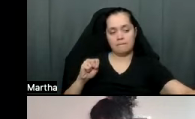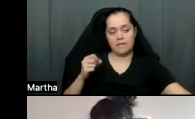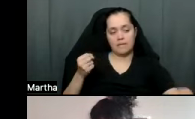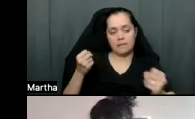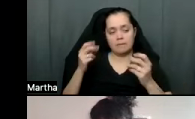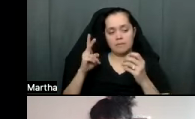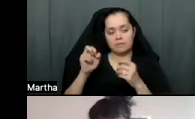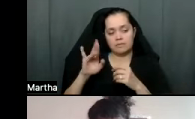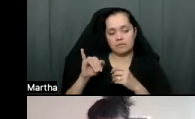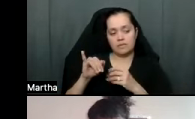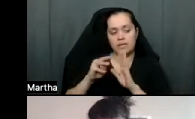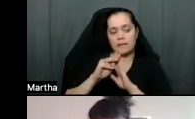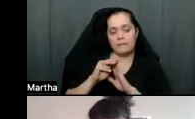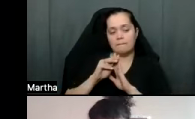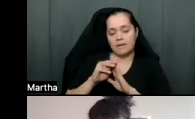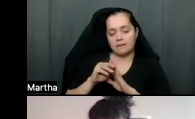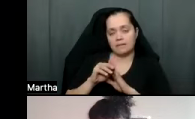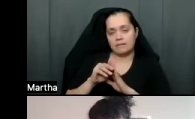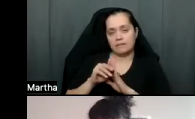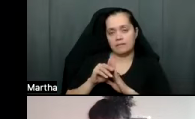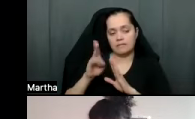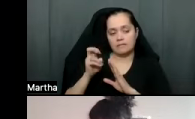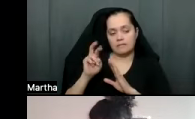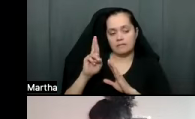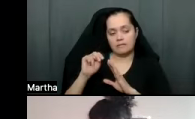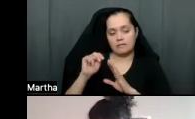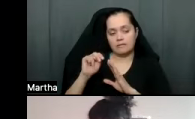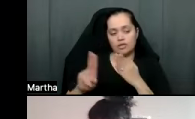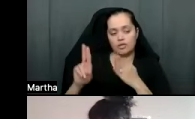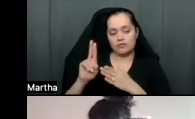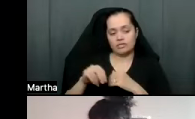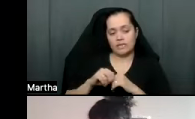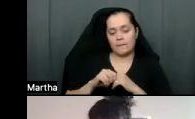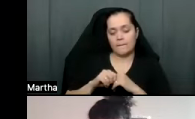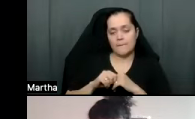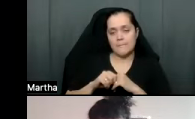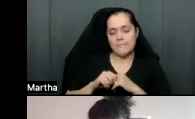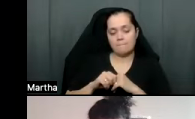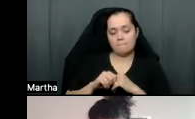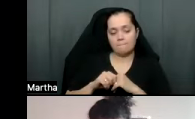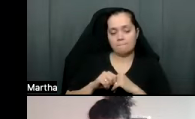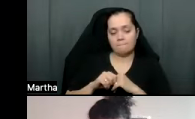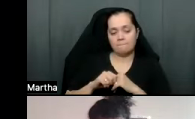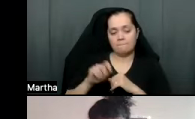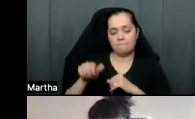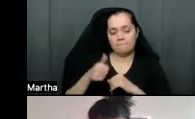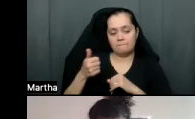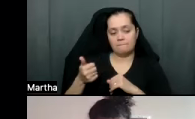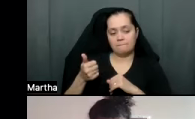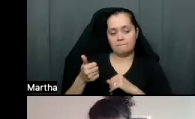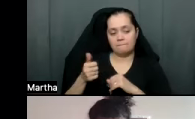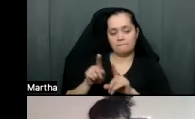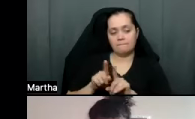nuclei model, the urban university. There would be other